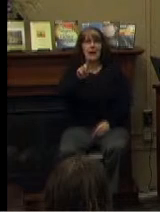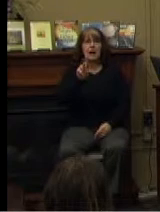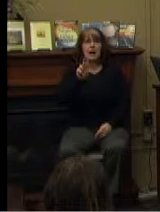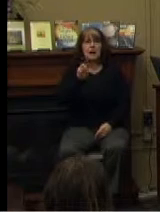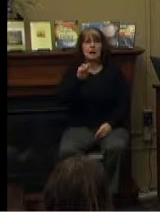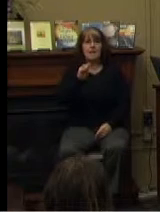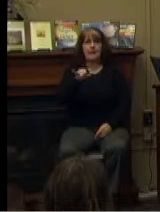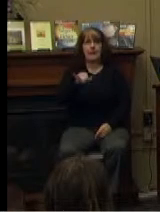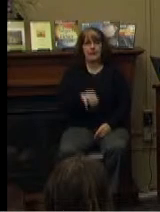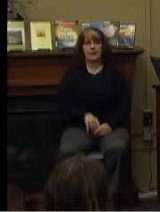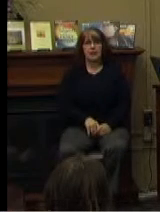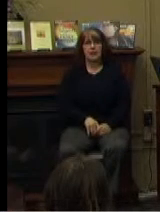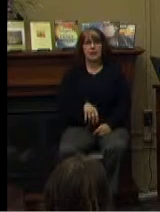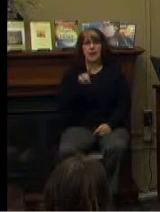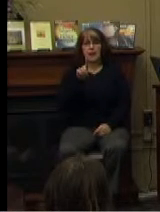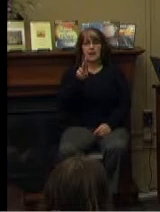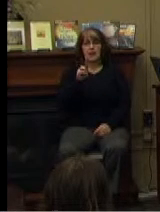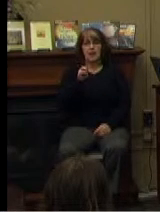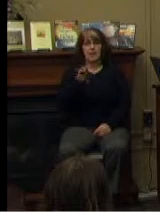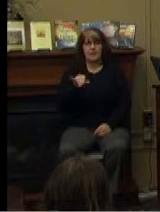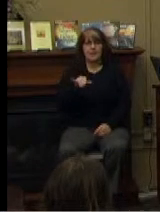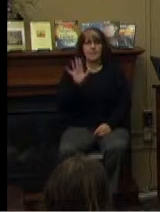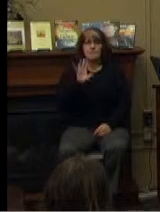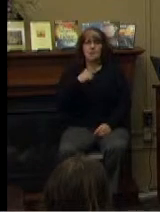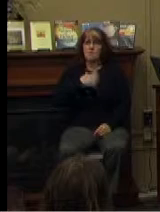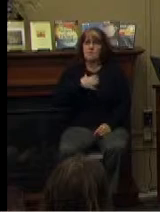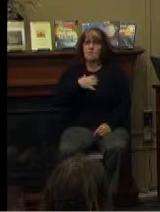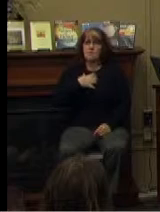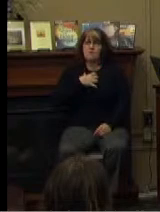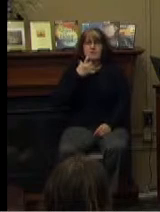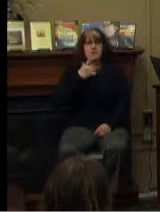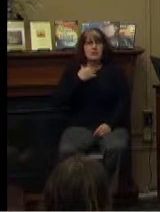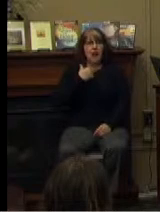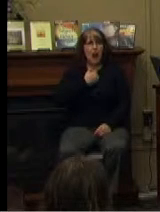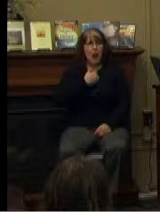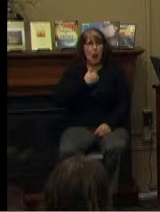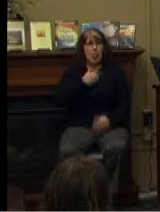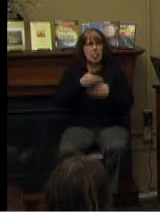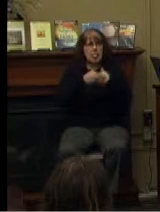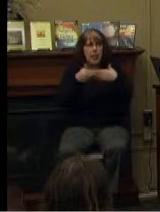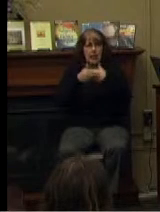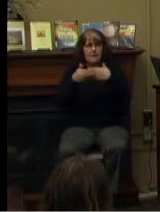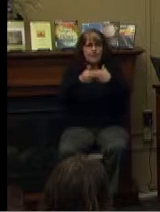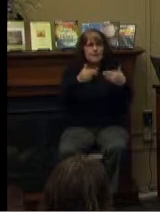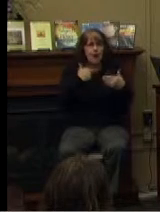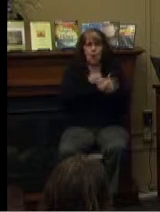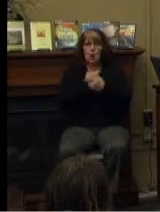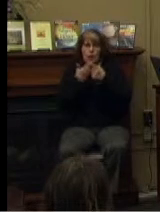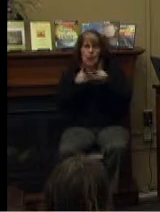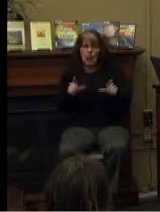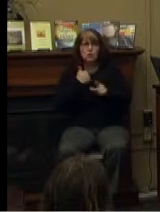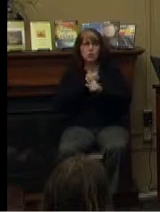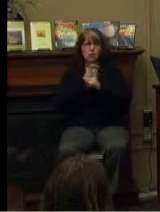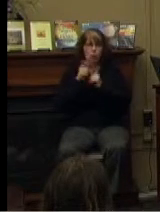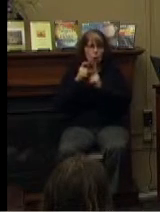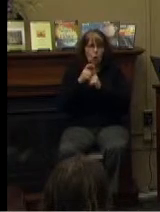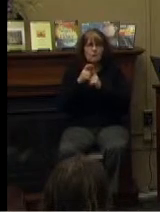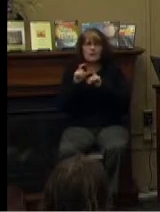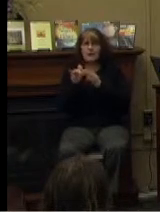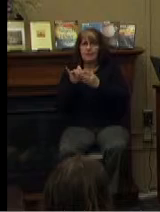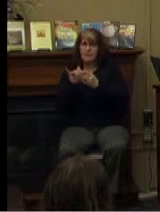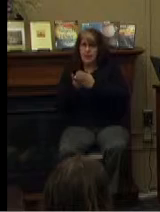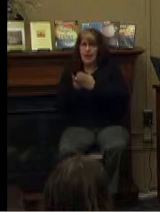me irritated because the language that we use and the label that we use, those are the things that frame the type